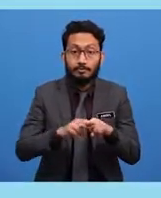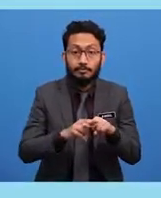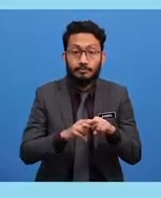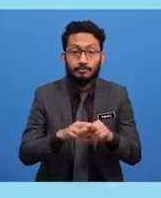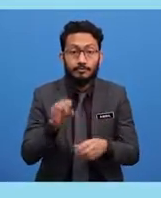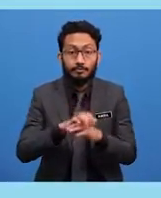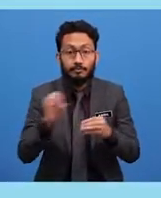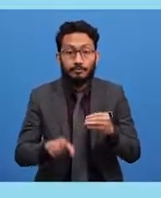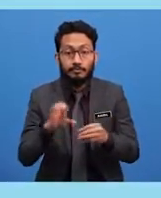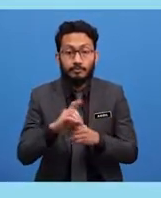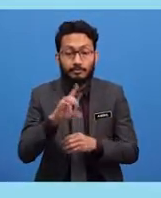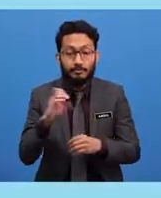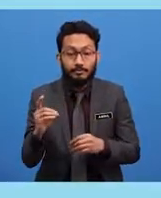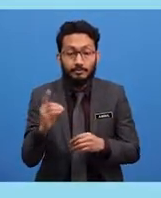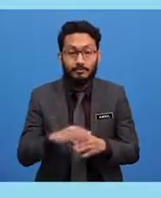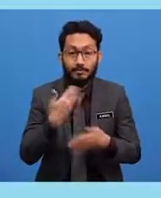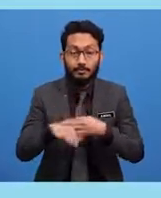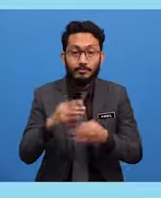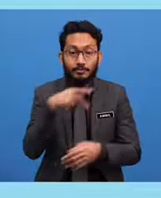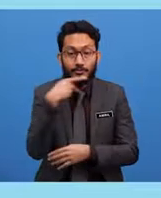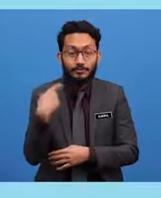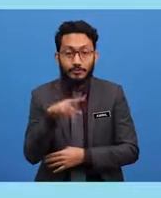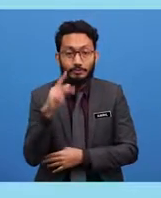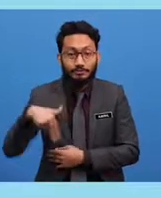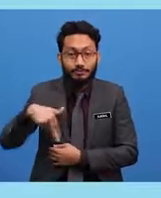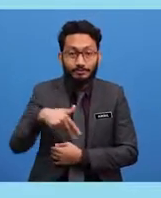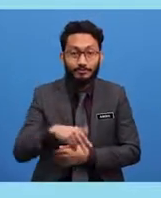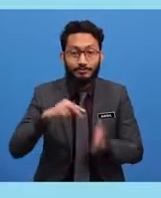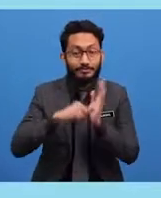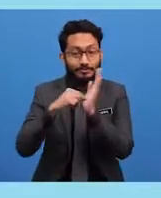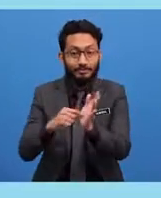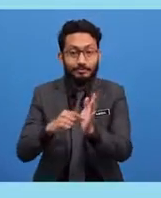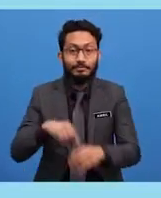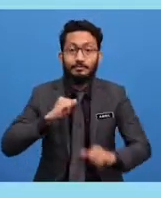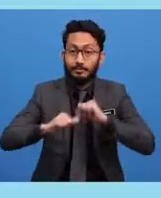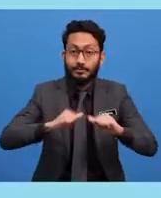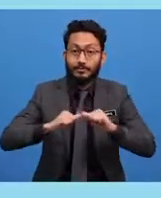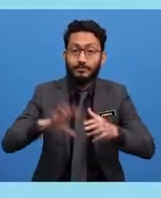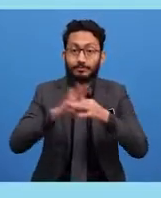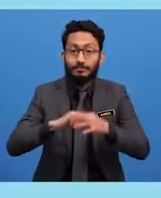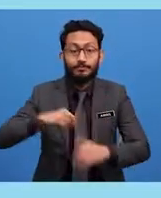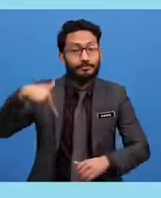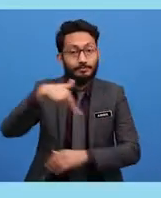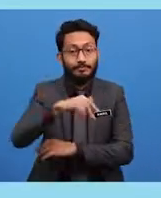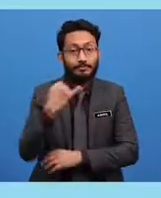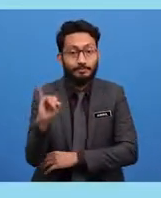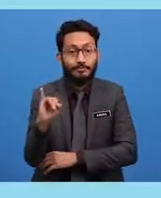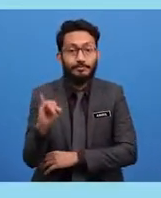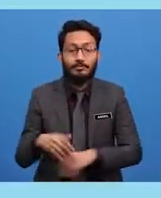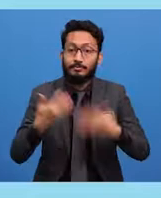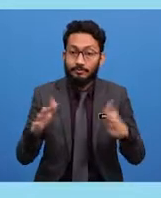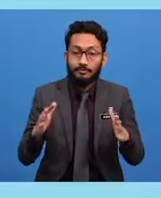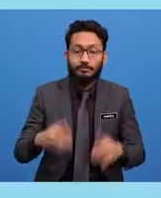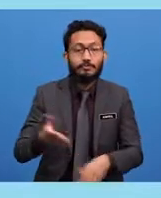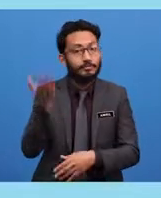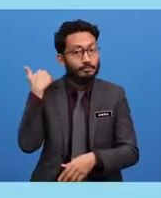ed after the verb walk to indicate that the action of walking has been done in the